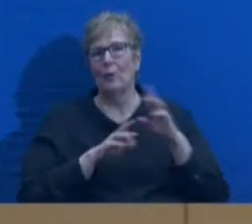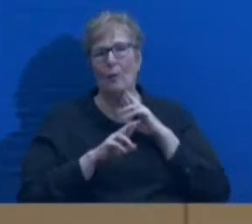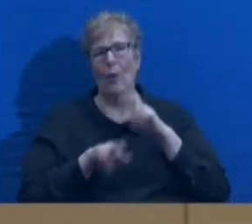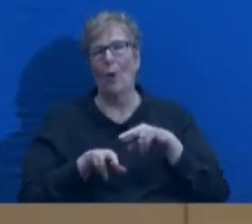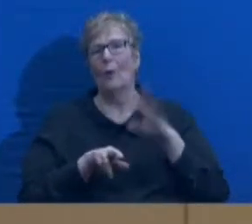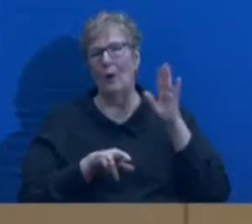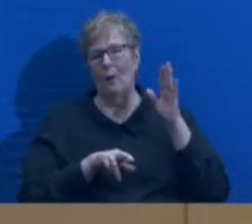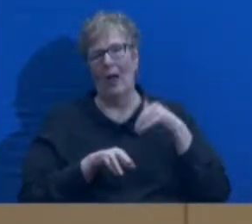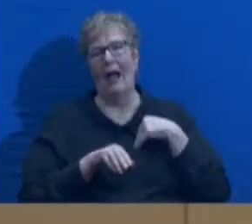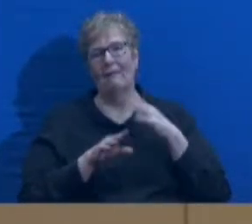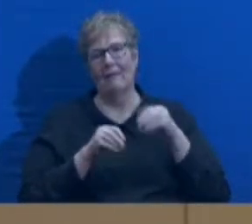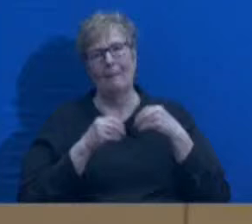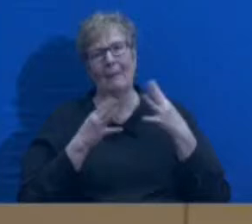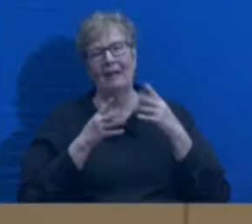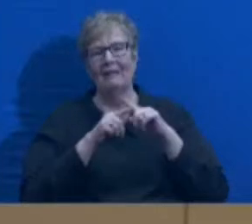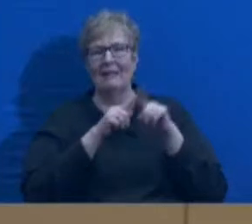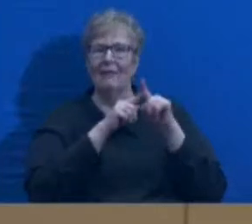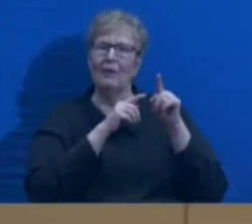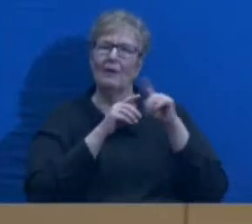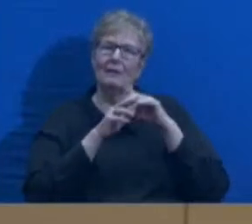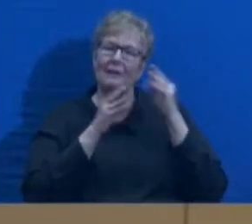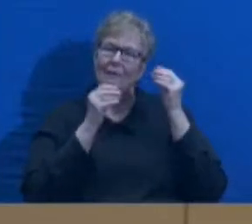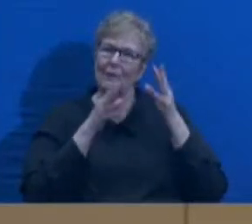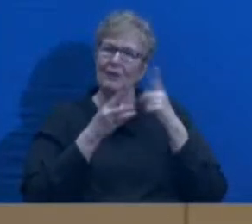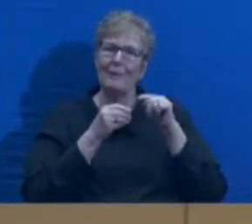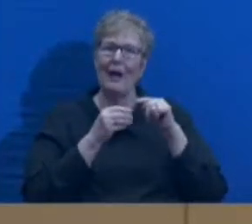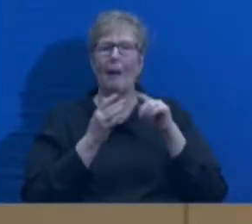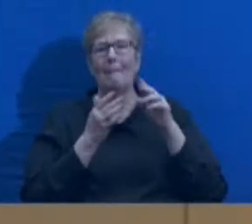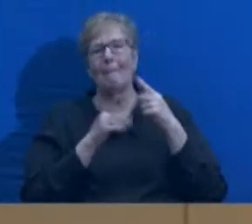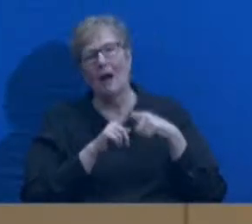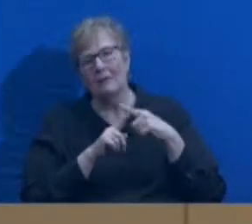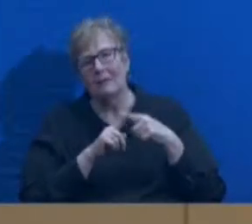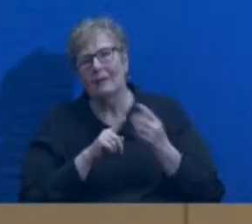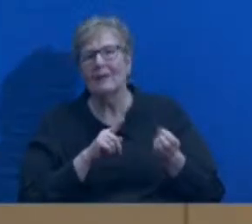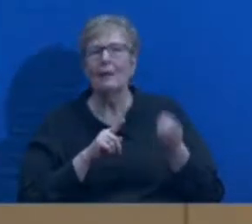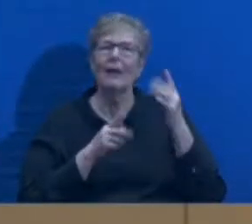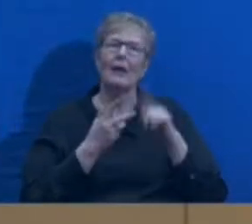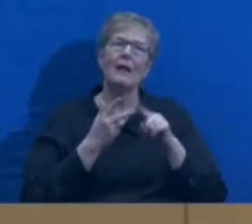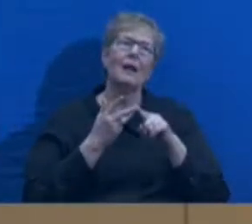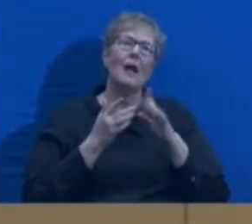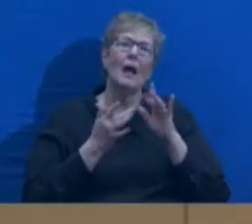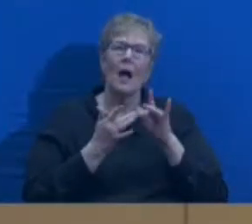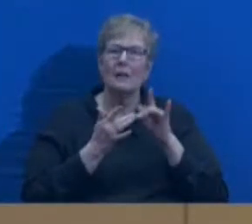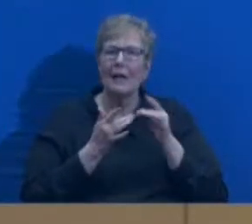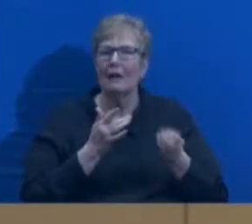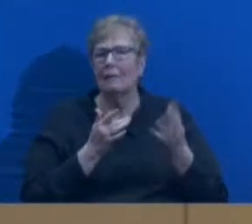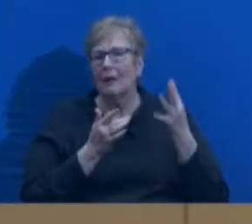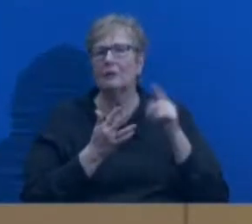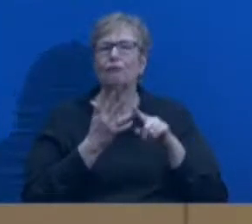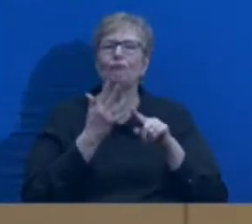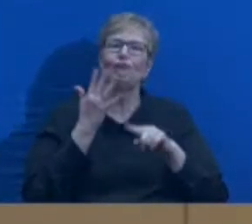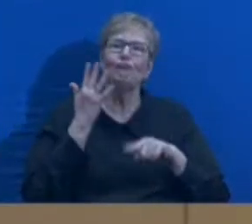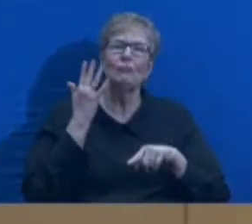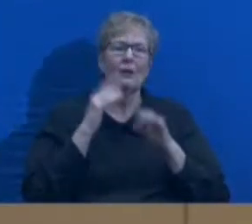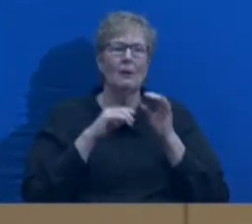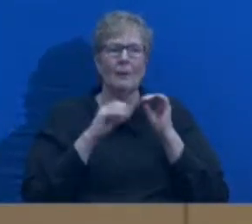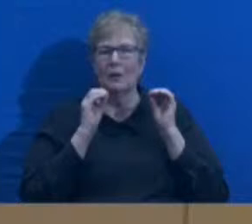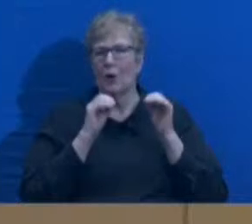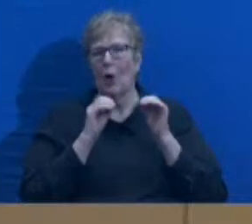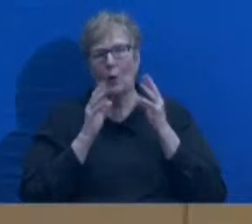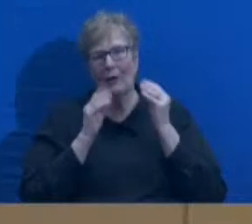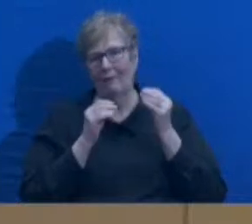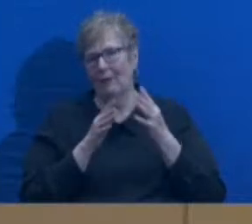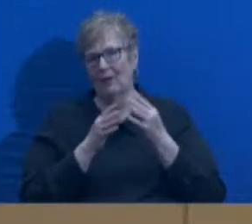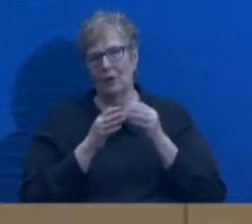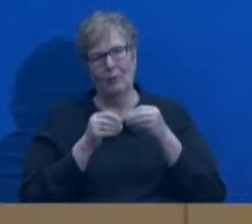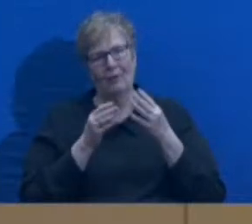will provide any numbers about positives or contacts during this event. No data or information will be provided prior